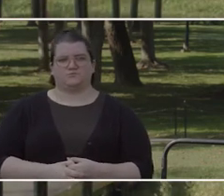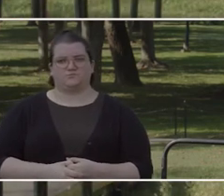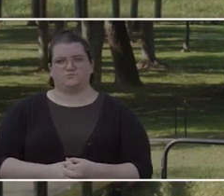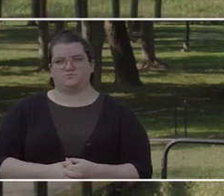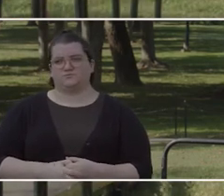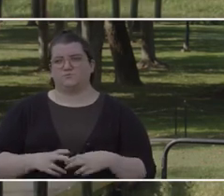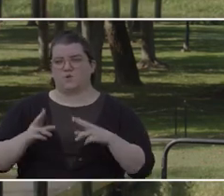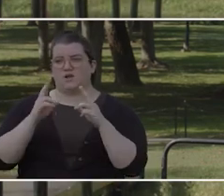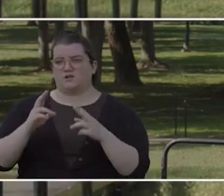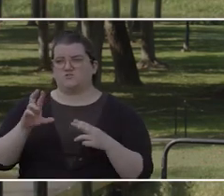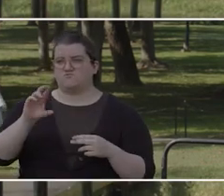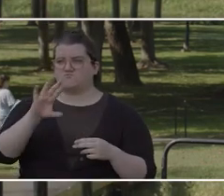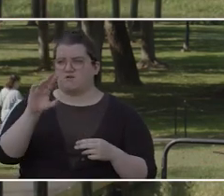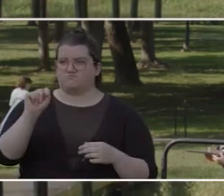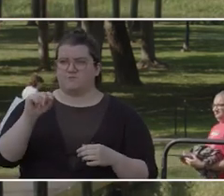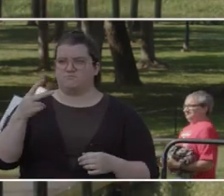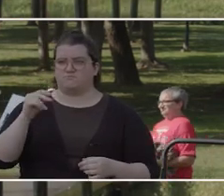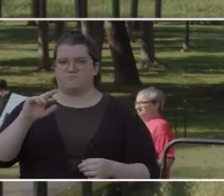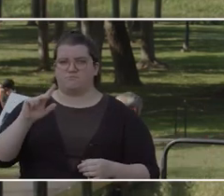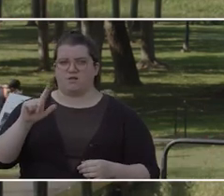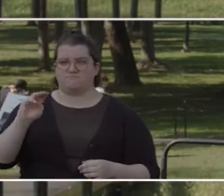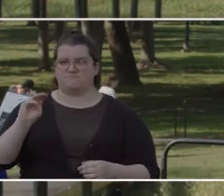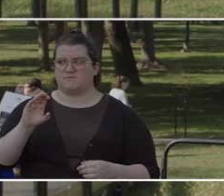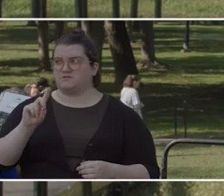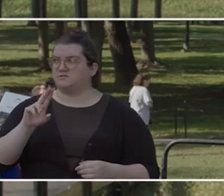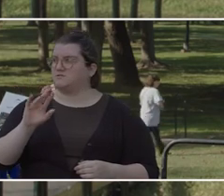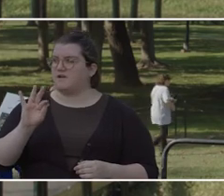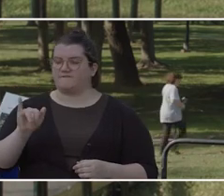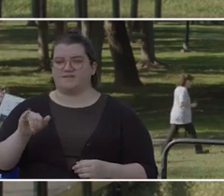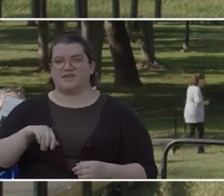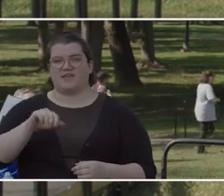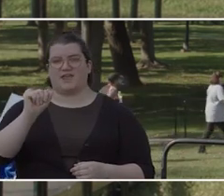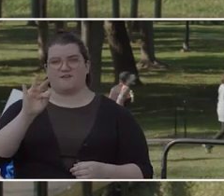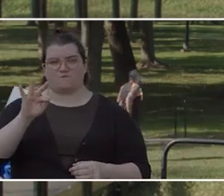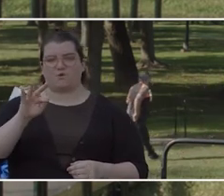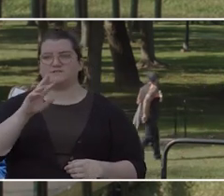To honor Robert Paul McDuffie, Air Force, Vietnam,